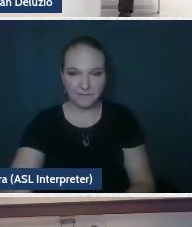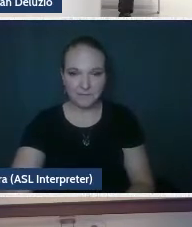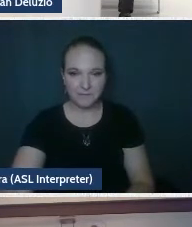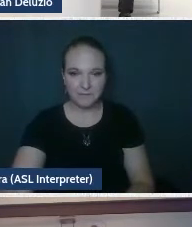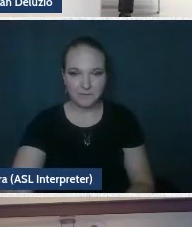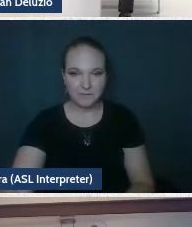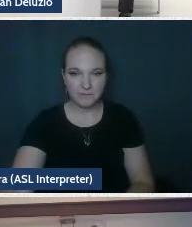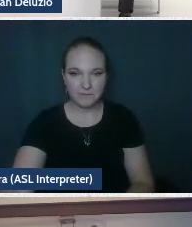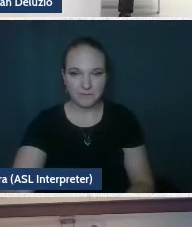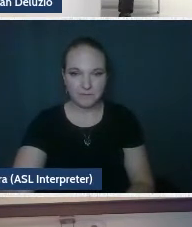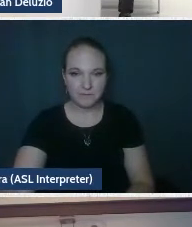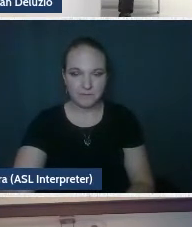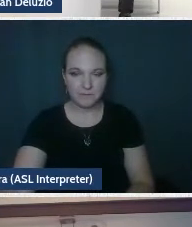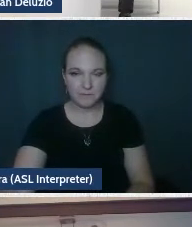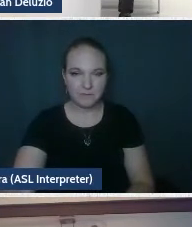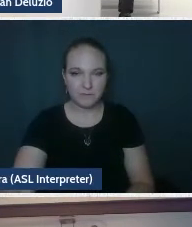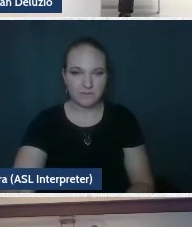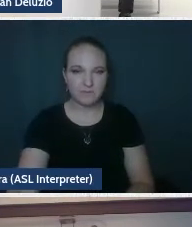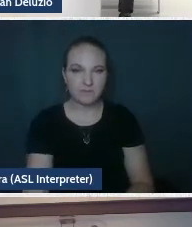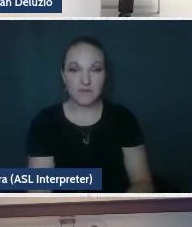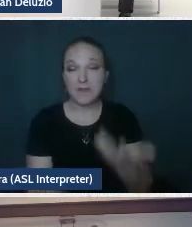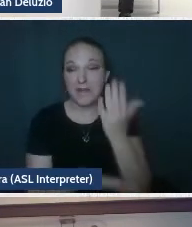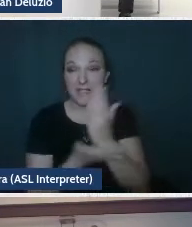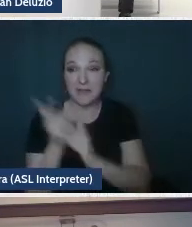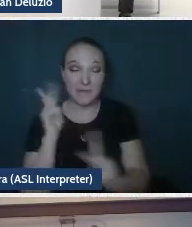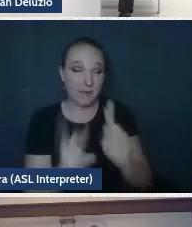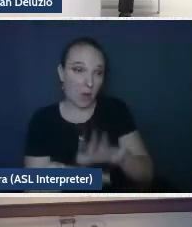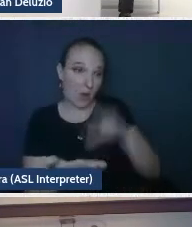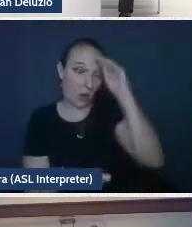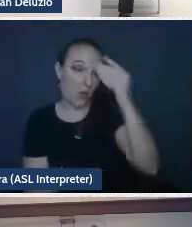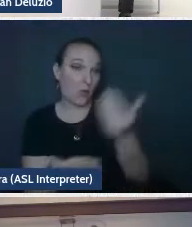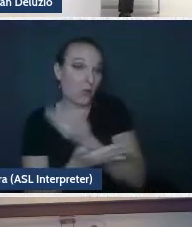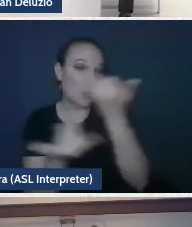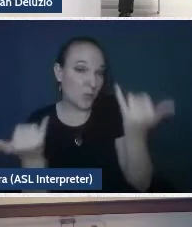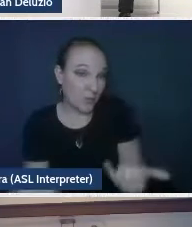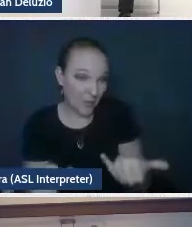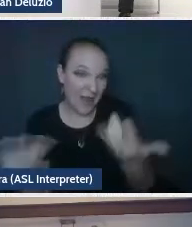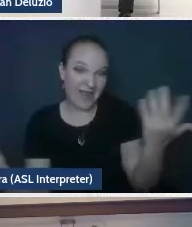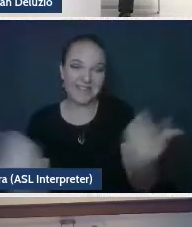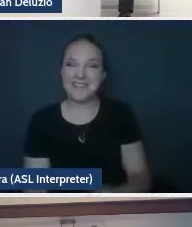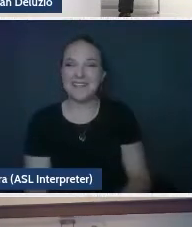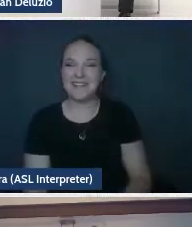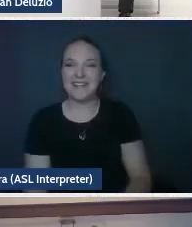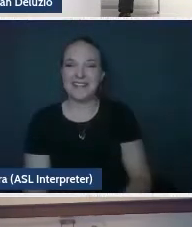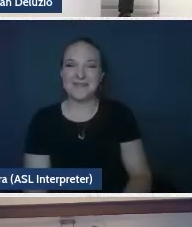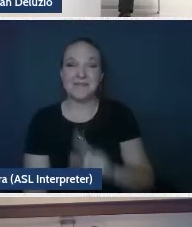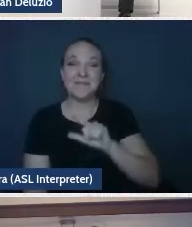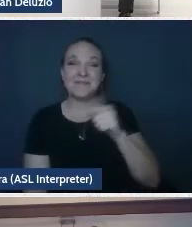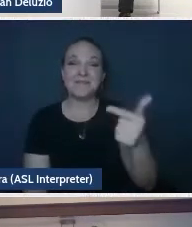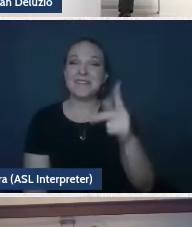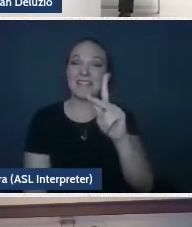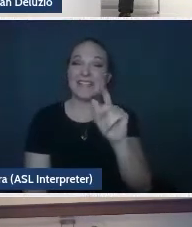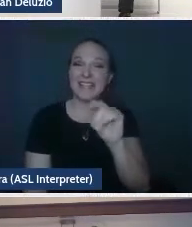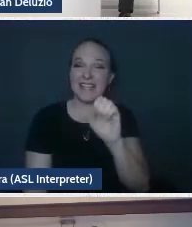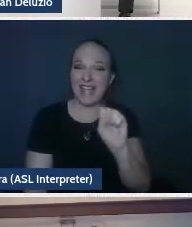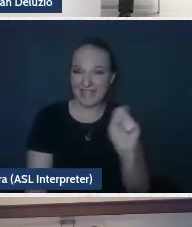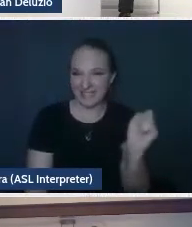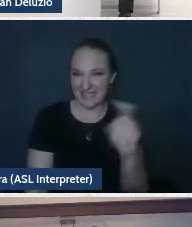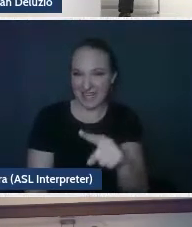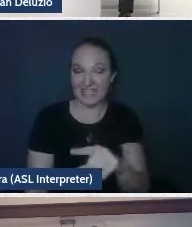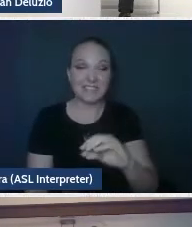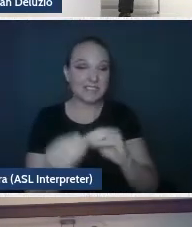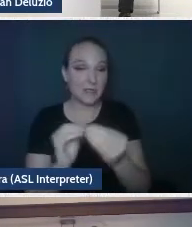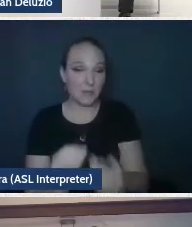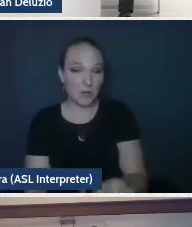I guess some people might have learned something new today. Oh. So, back to you guys. Awesome. Okay, so which